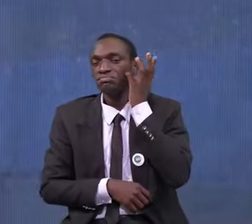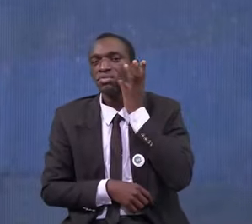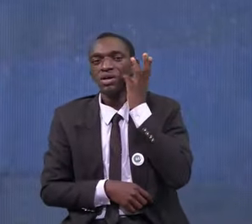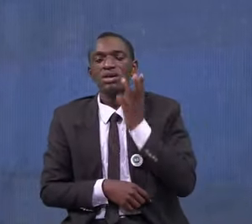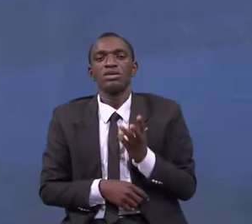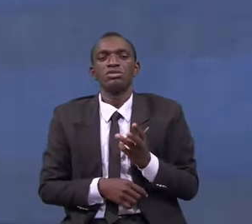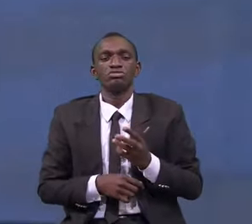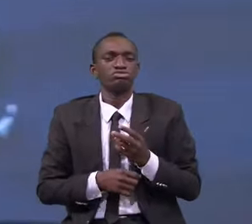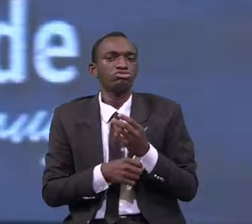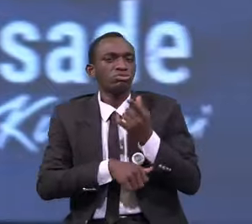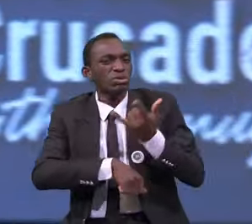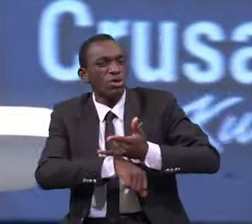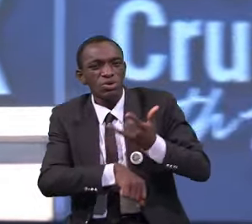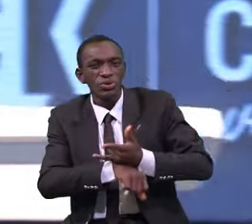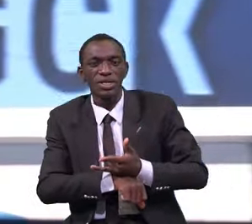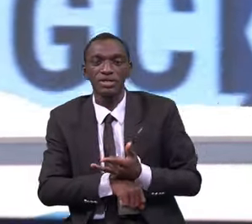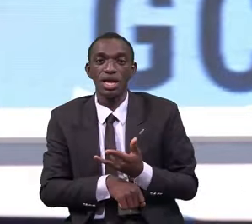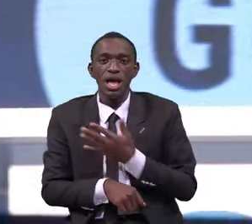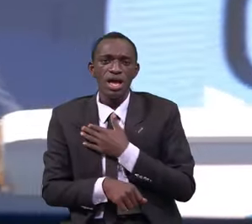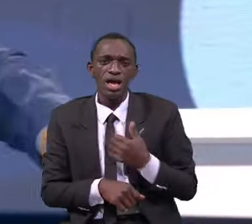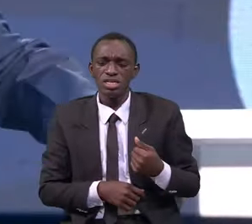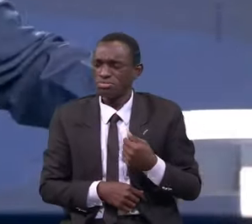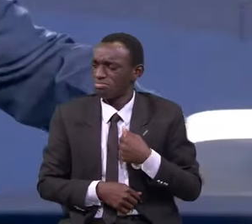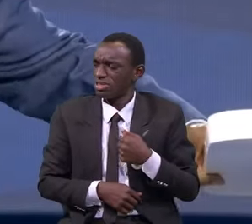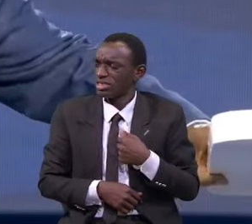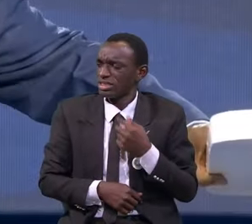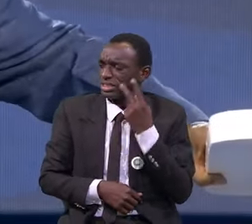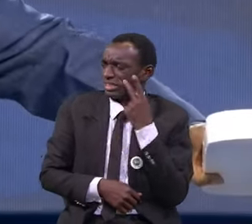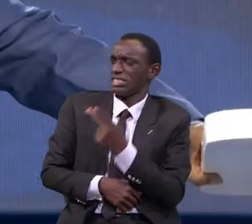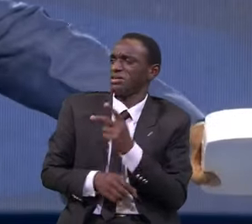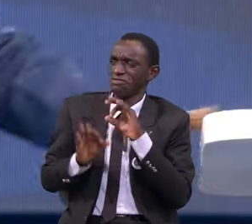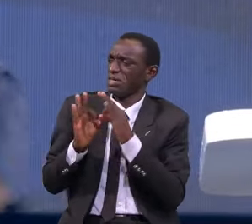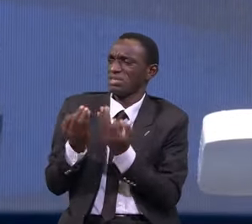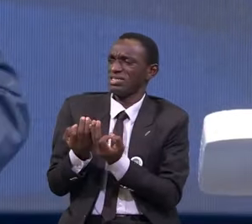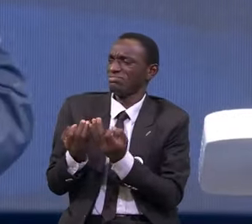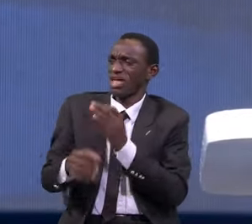strong drink. And you have seen the effect of strong drink in the family.